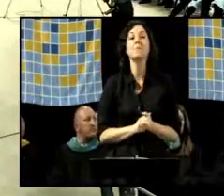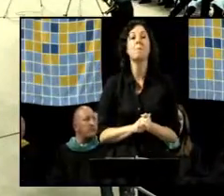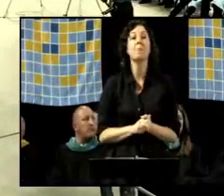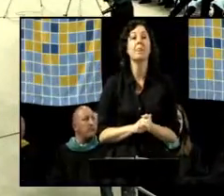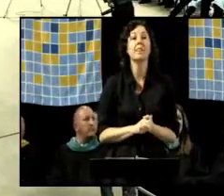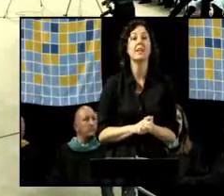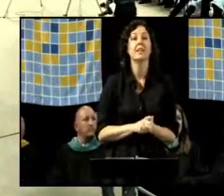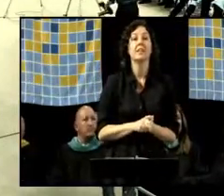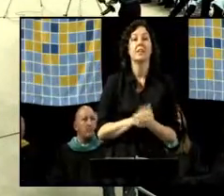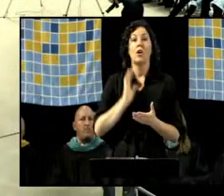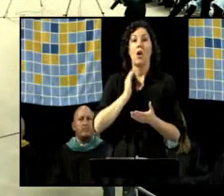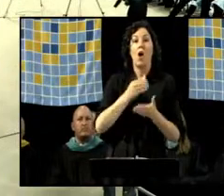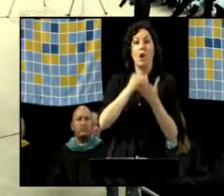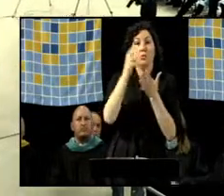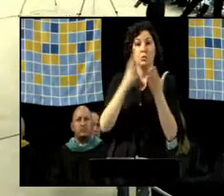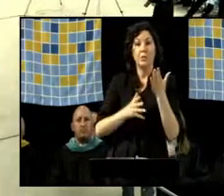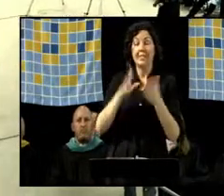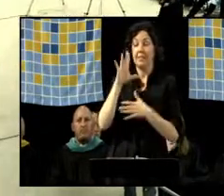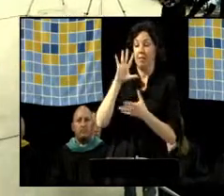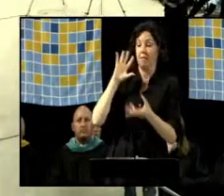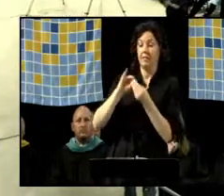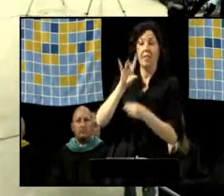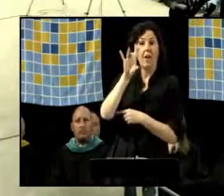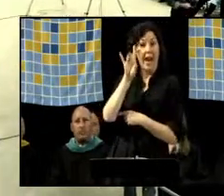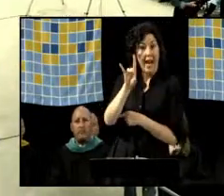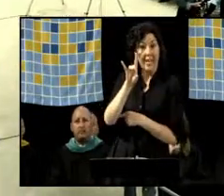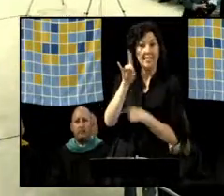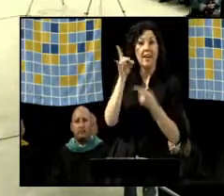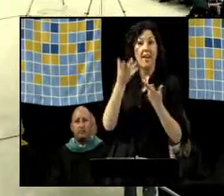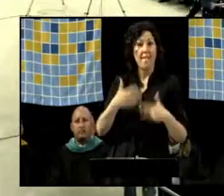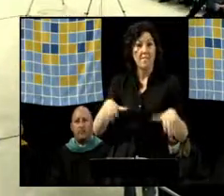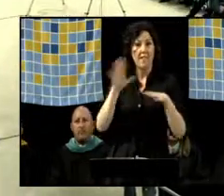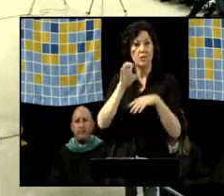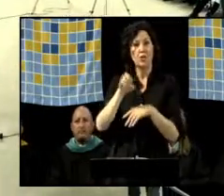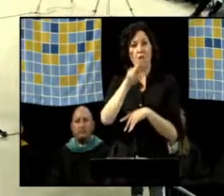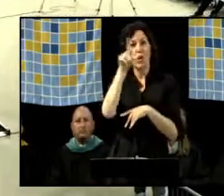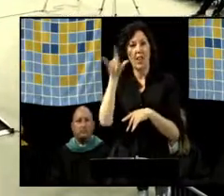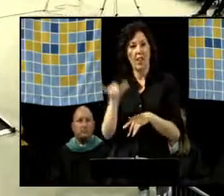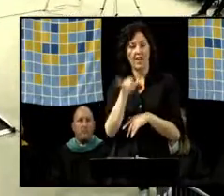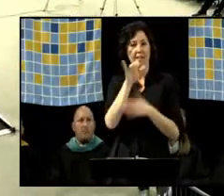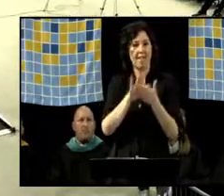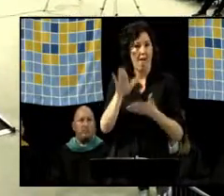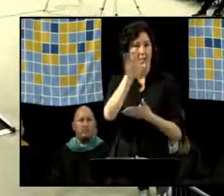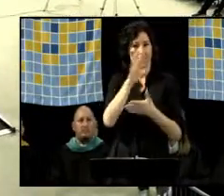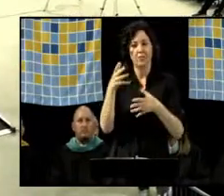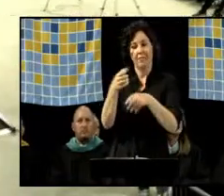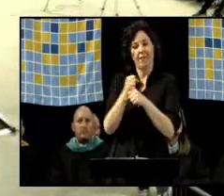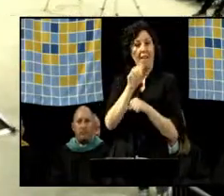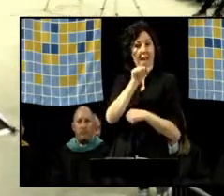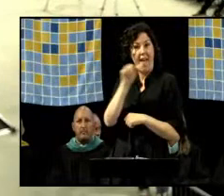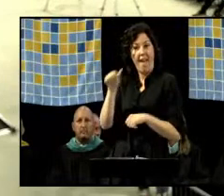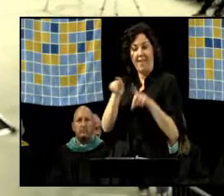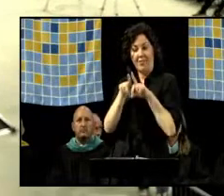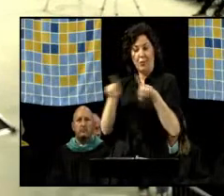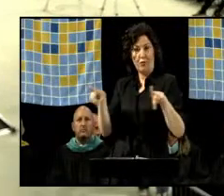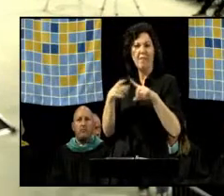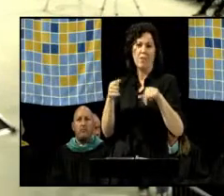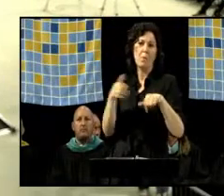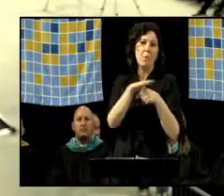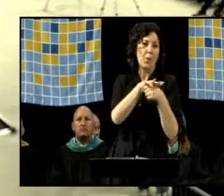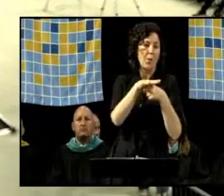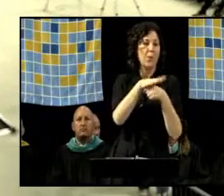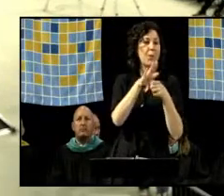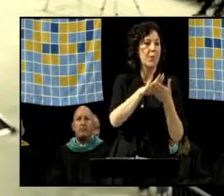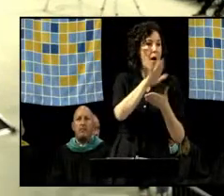Eight South Florence High School students have completed the early college program and have earned their associate's degree from a local college